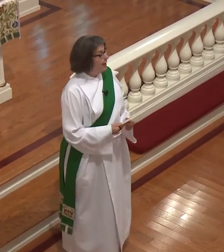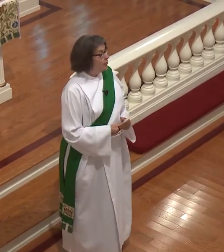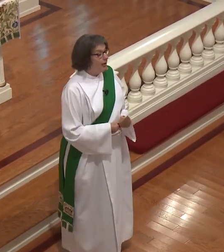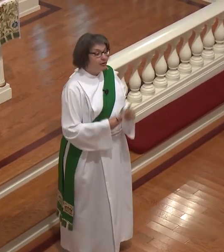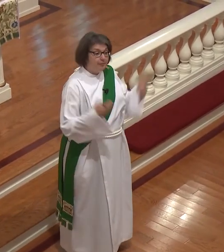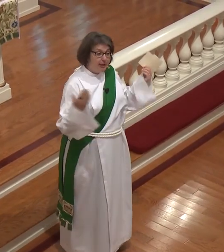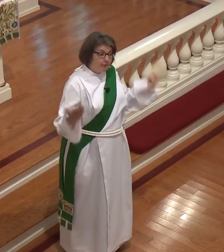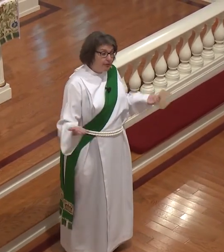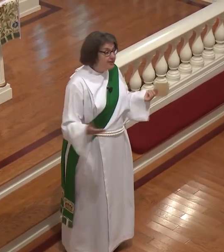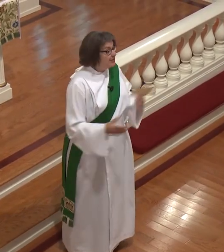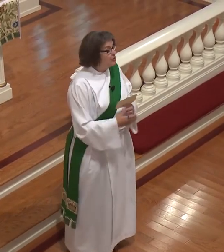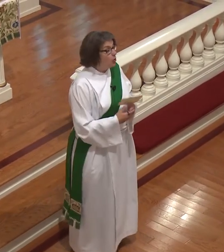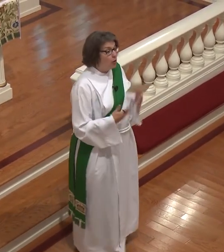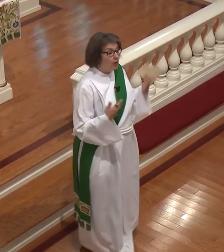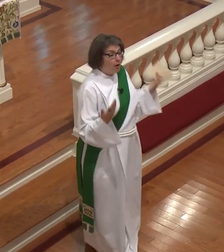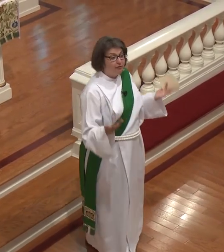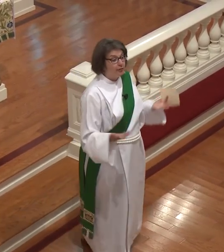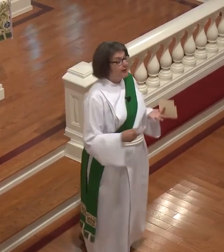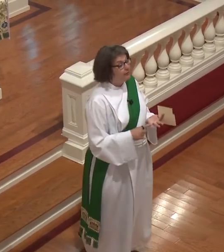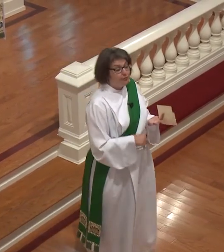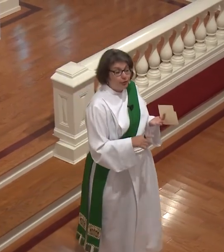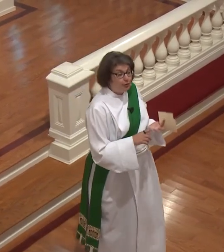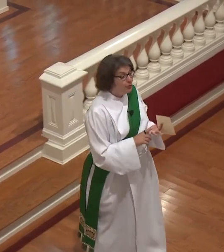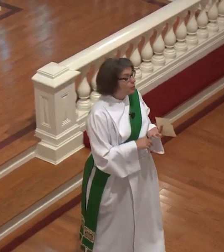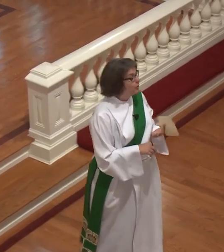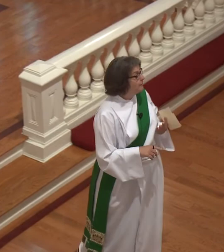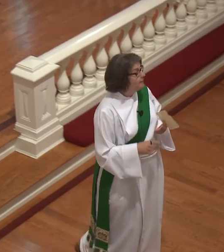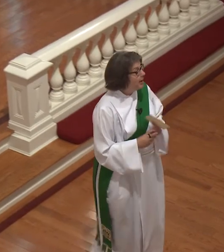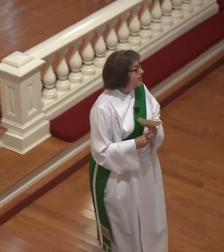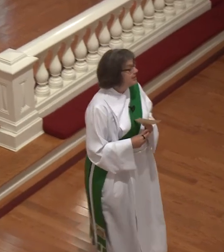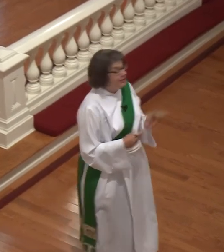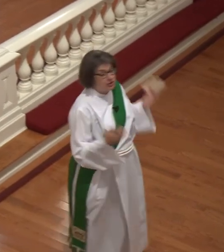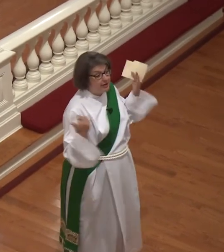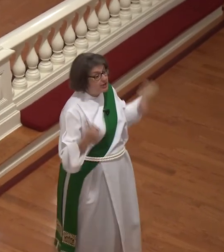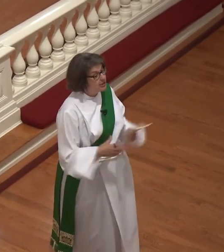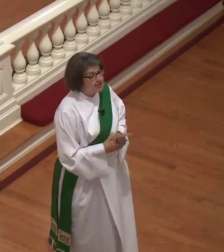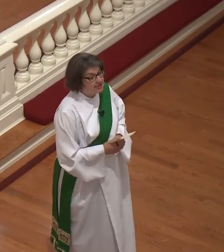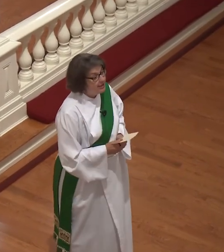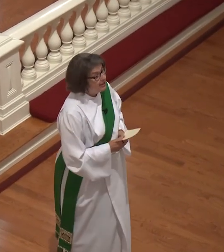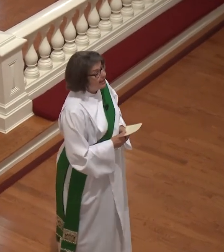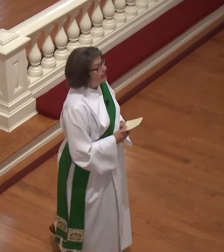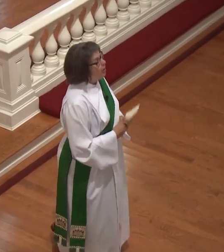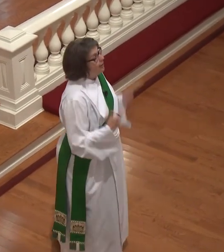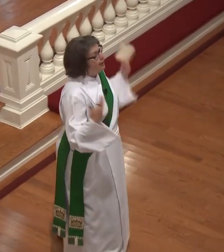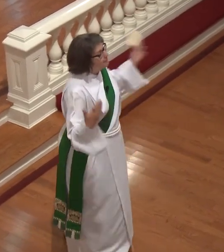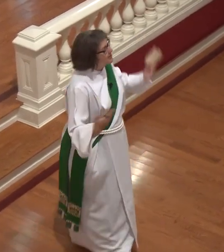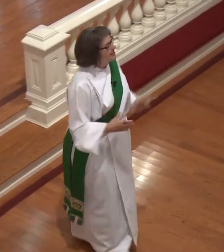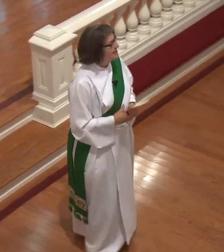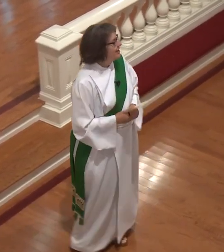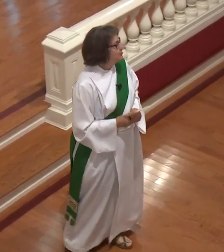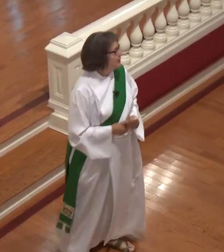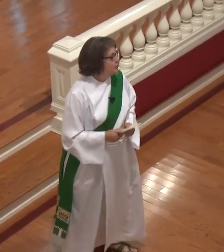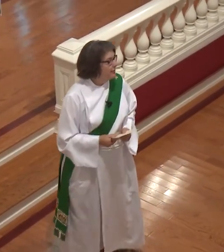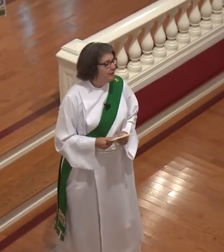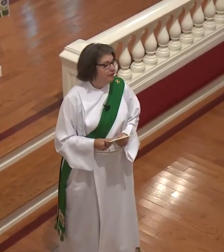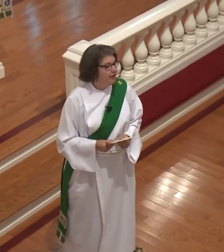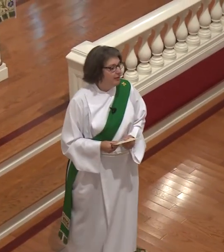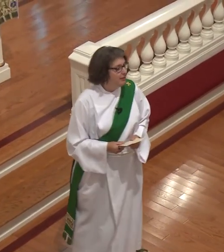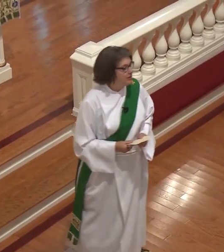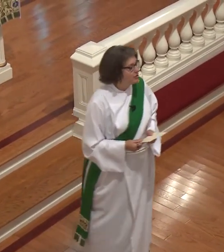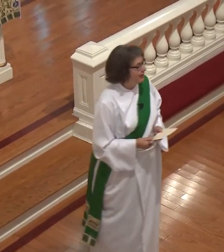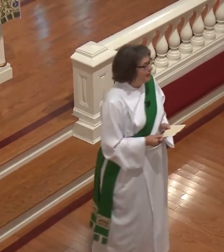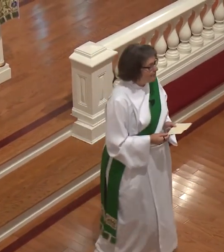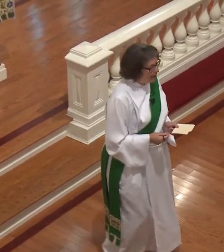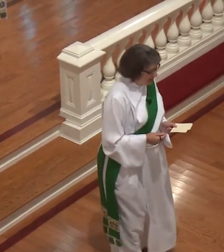you can, whether being present or offering food or monetary donations. It all helps us as we do that